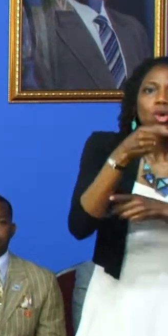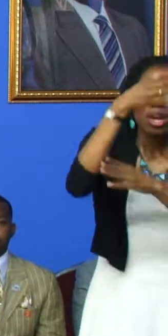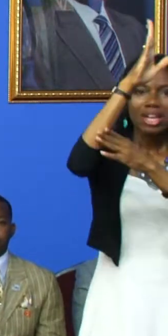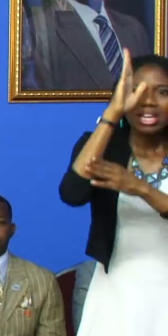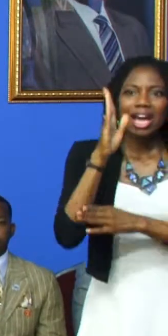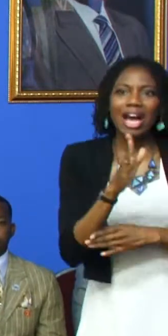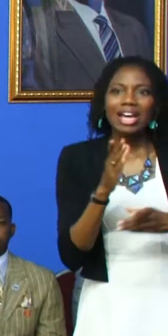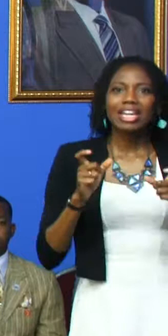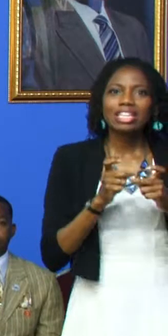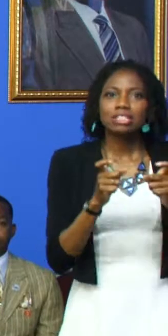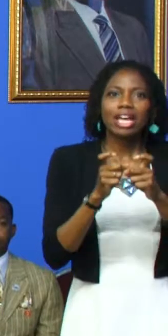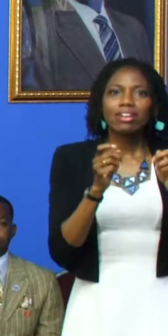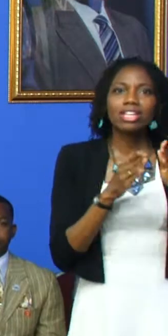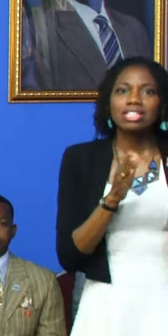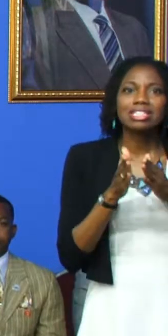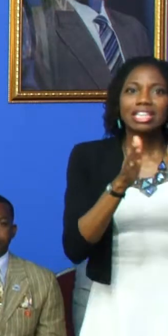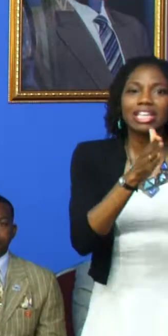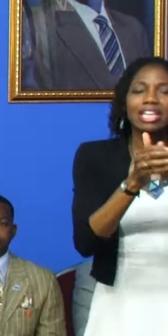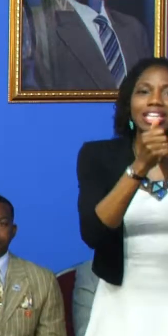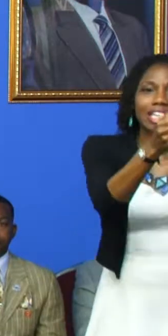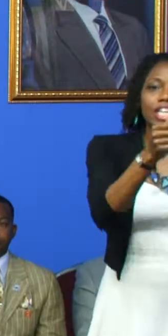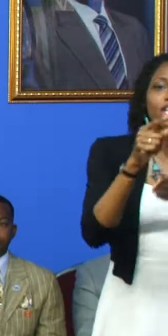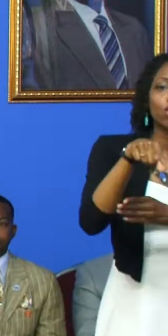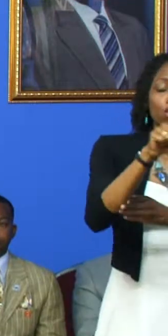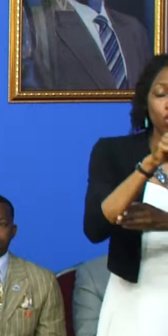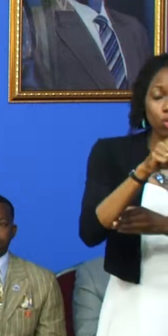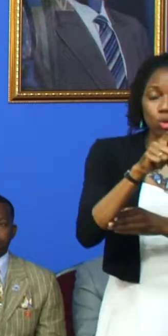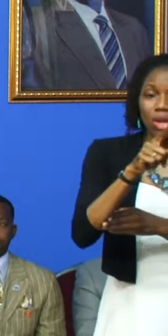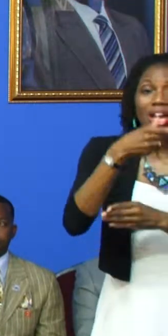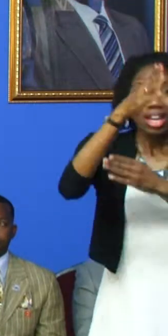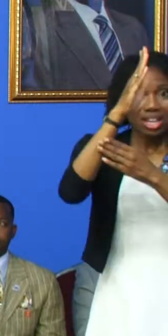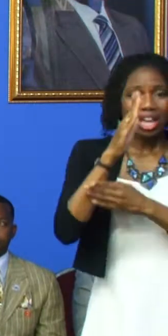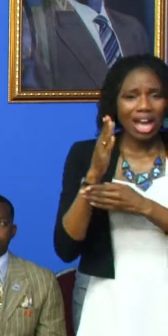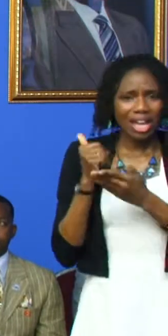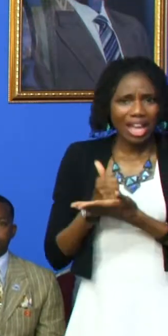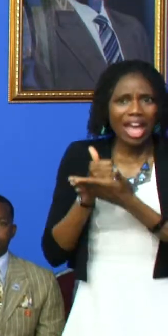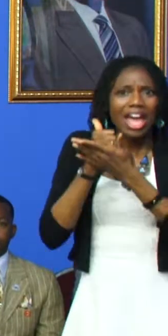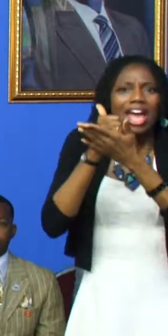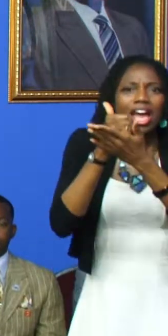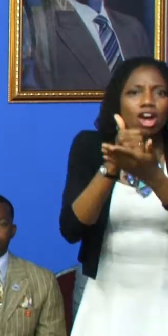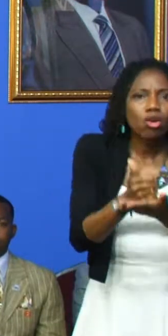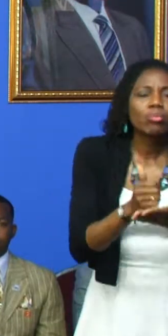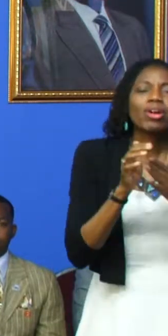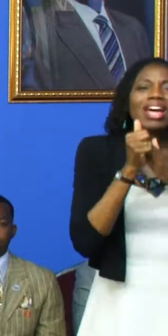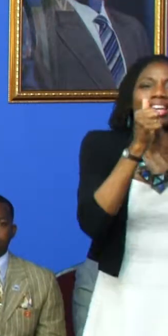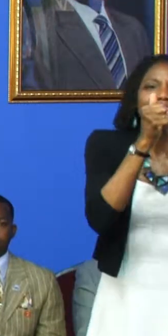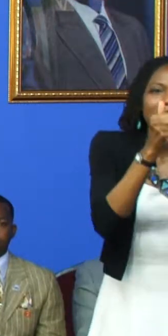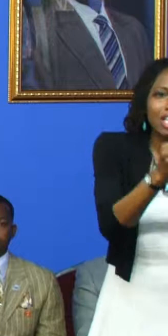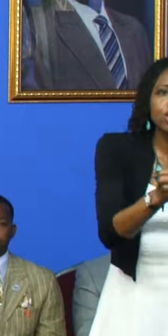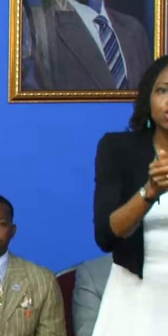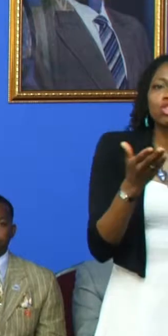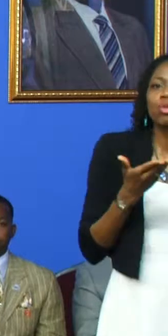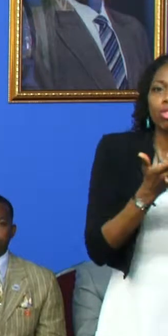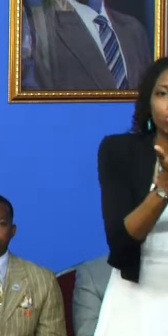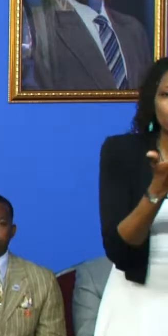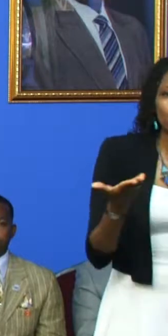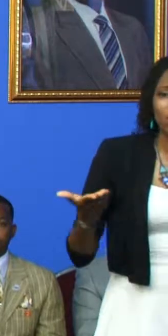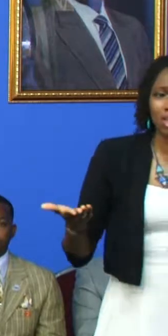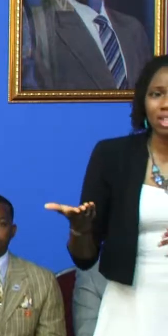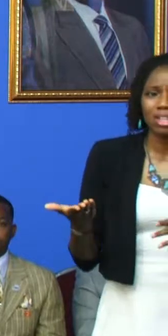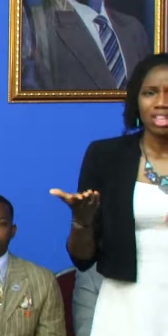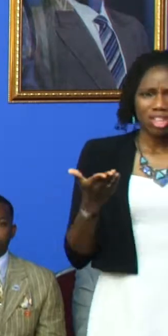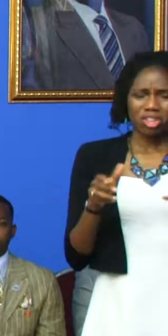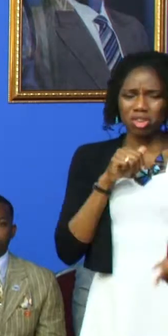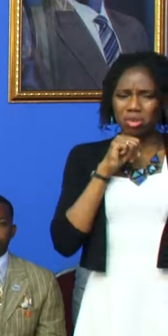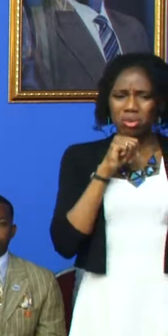you wasn't is because God brought you through the waters and guided that basket. You'd have been that guy